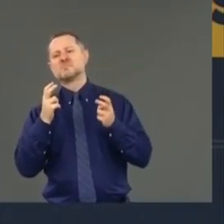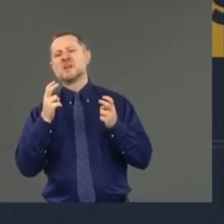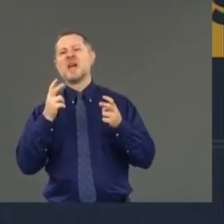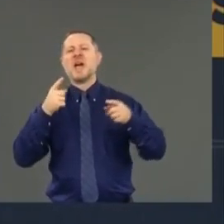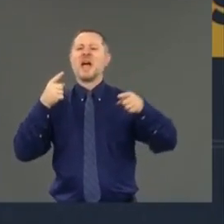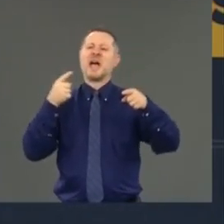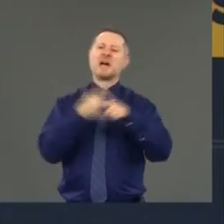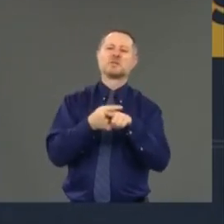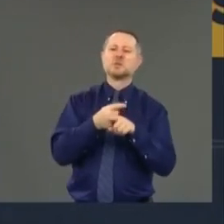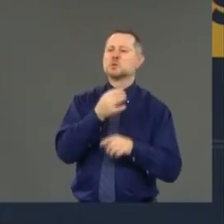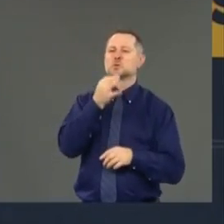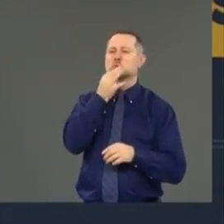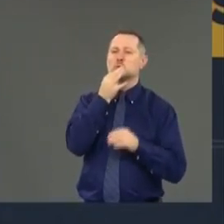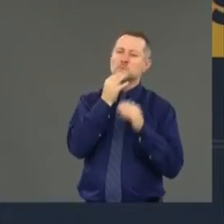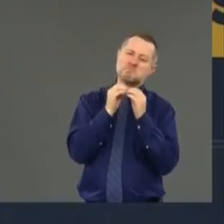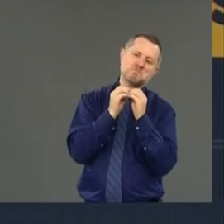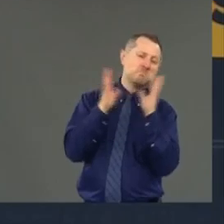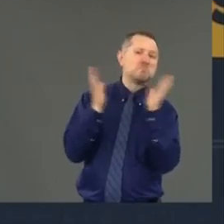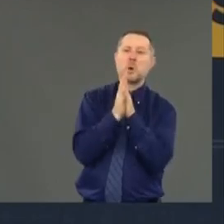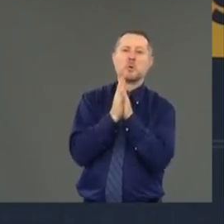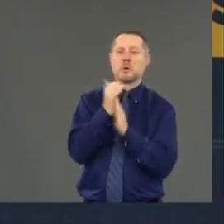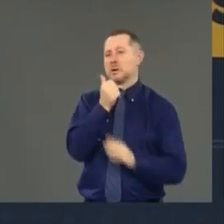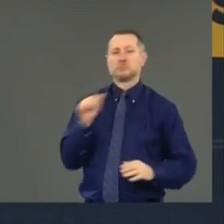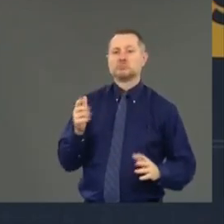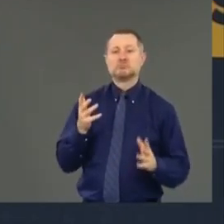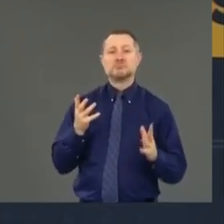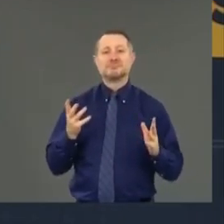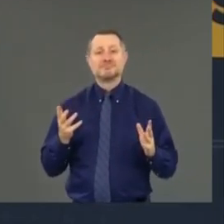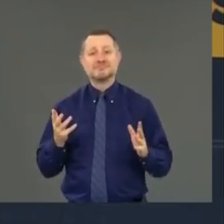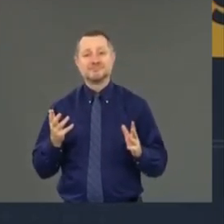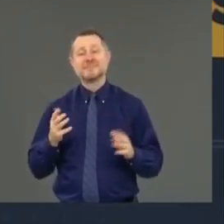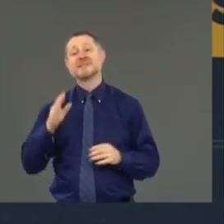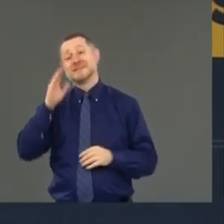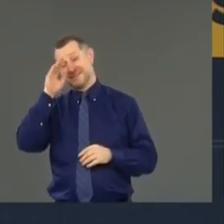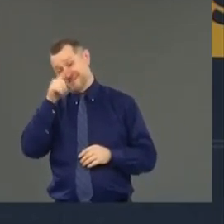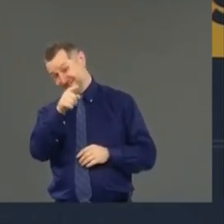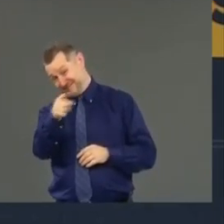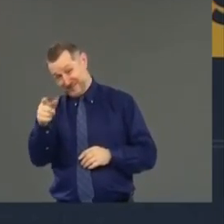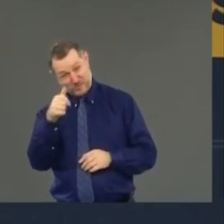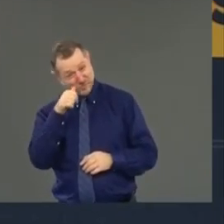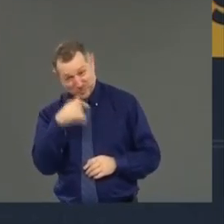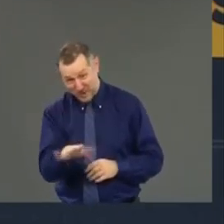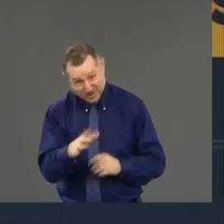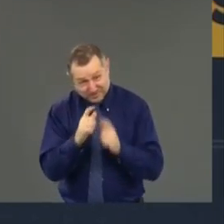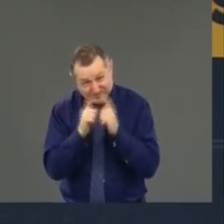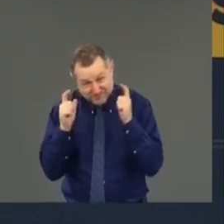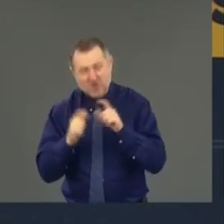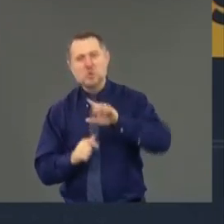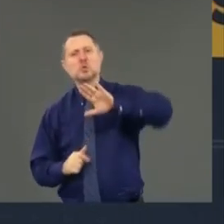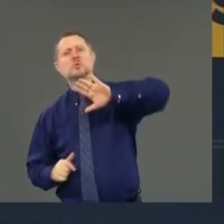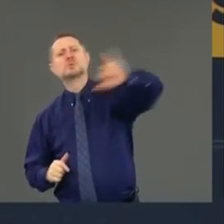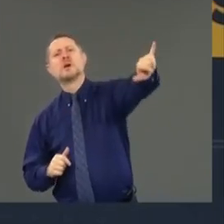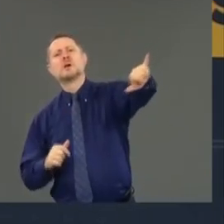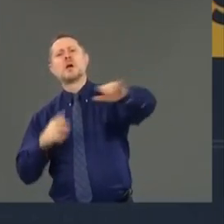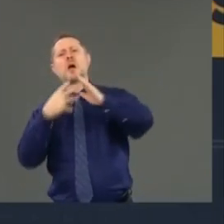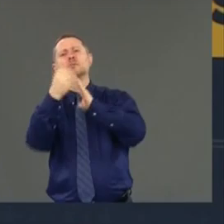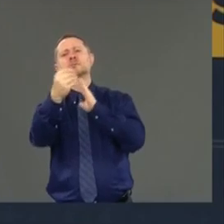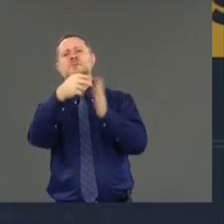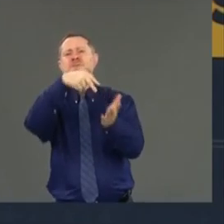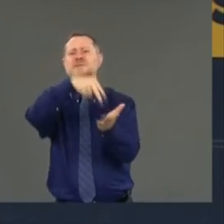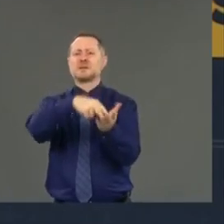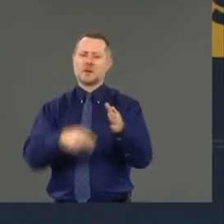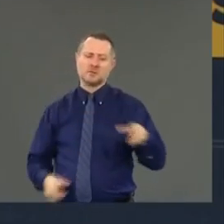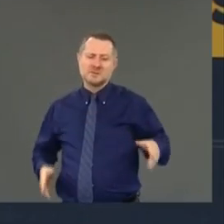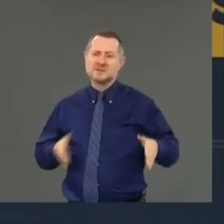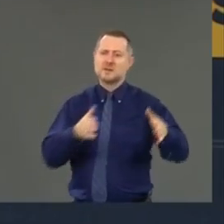waiting to erupt, right? So you don't want to wear a mask? Stay on the sidewalk. Don't socially